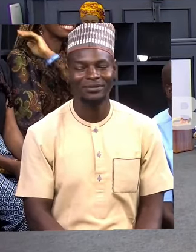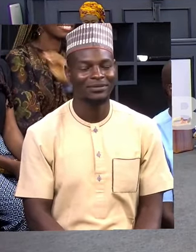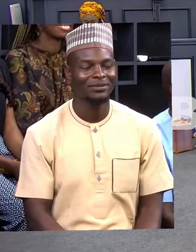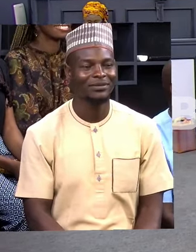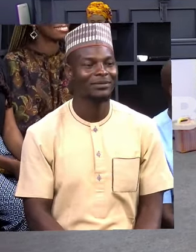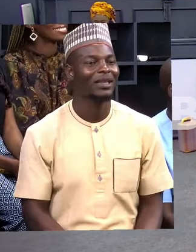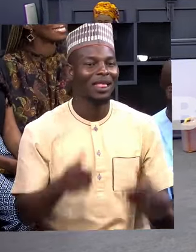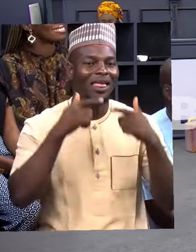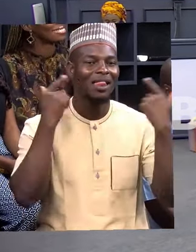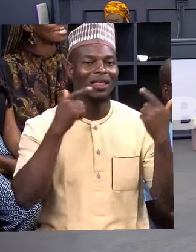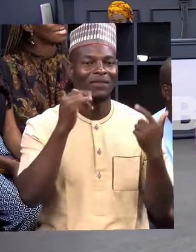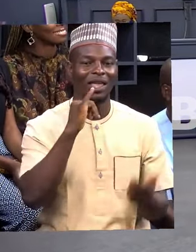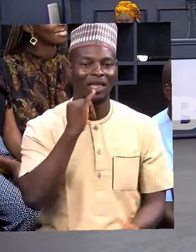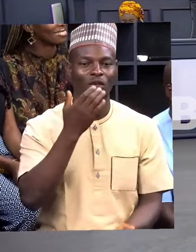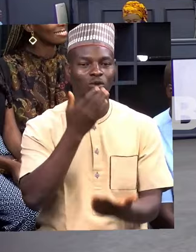Laughter is good.